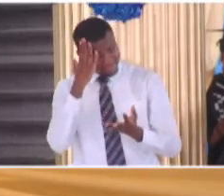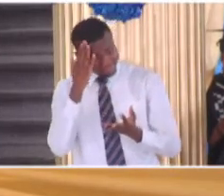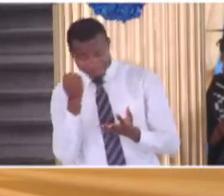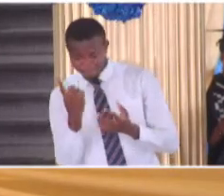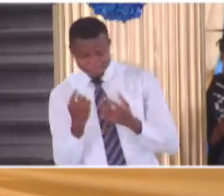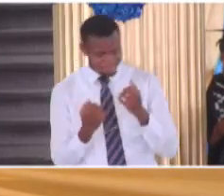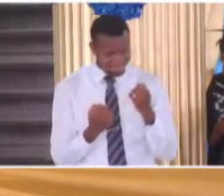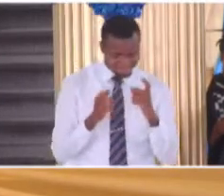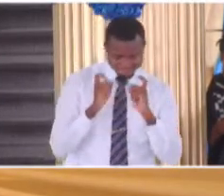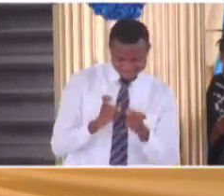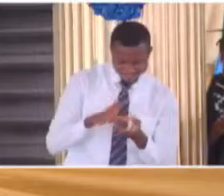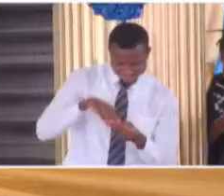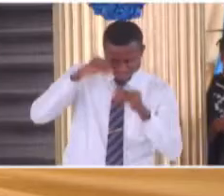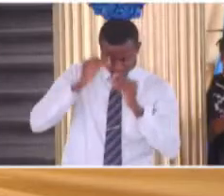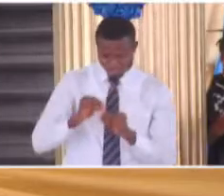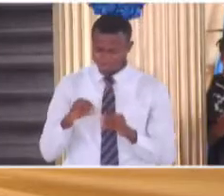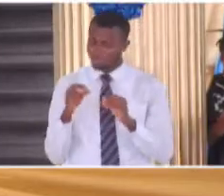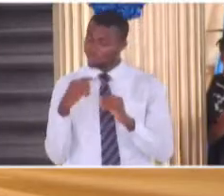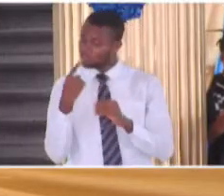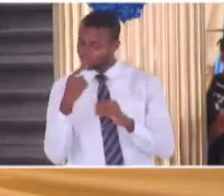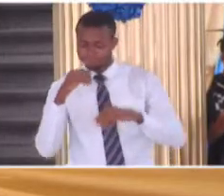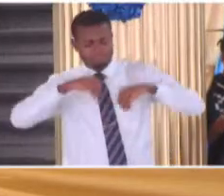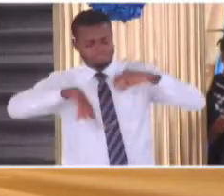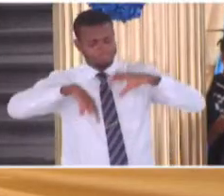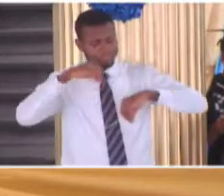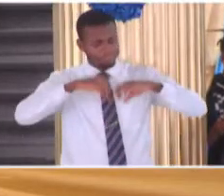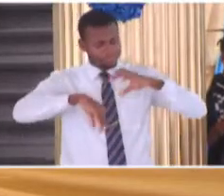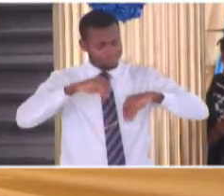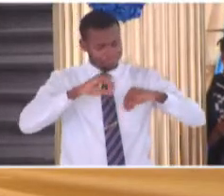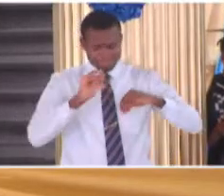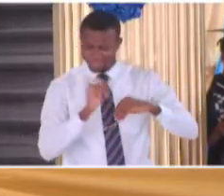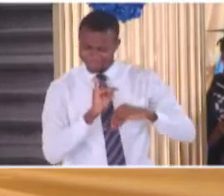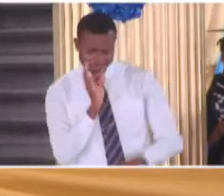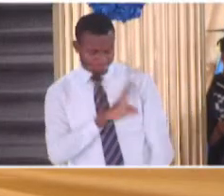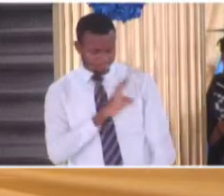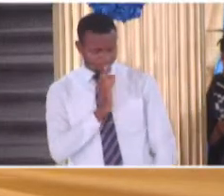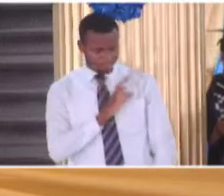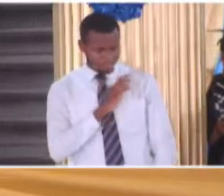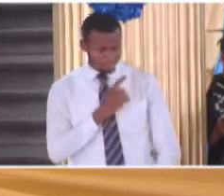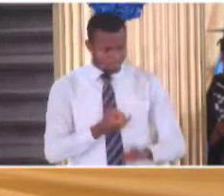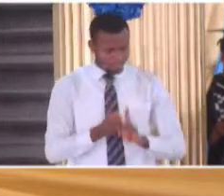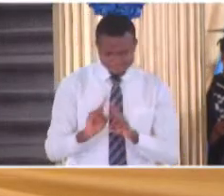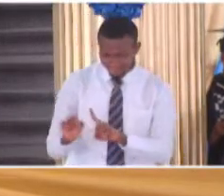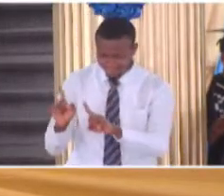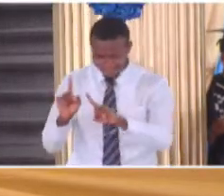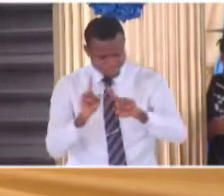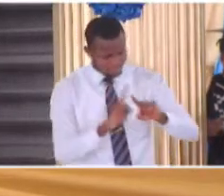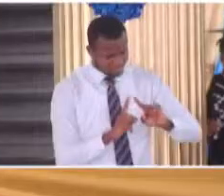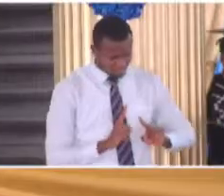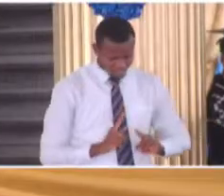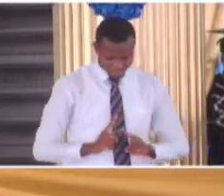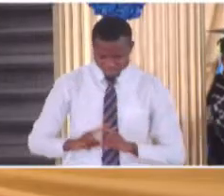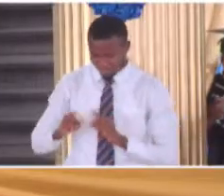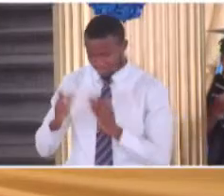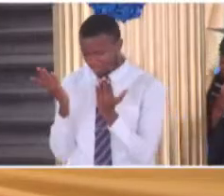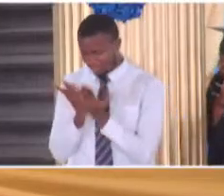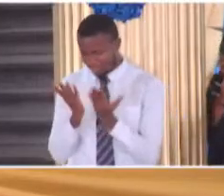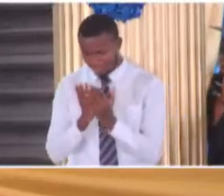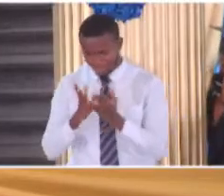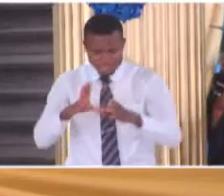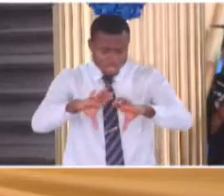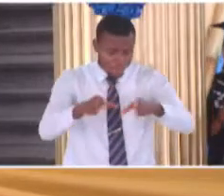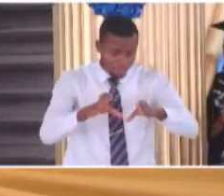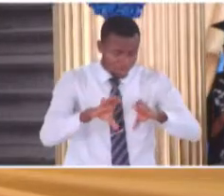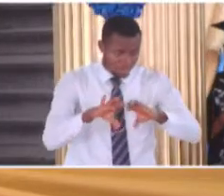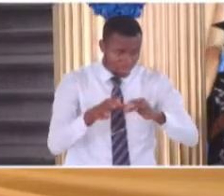students who will contribute to and benefit from our vibrant academic community. For